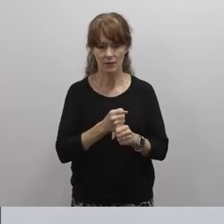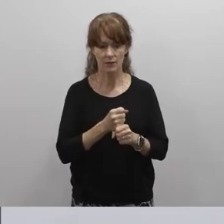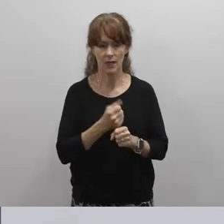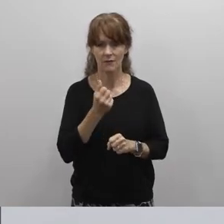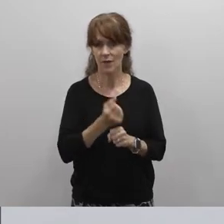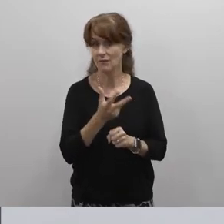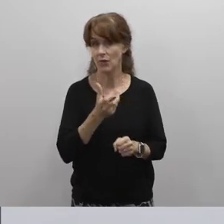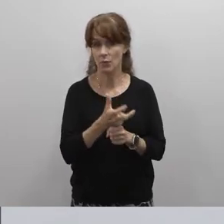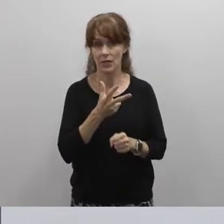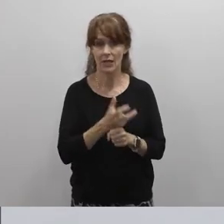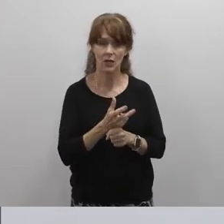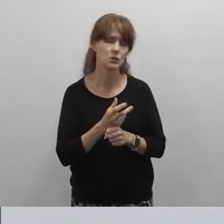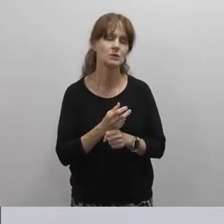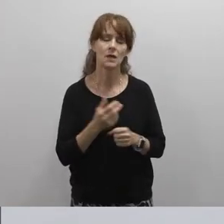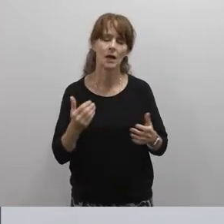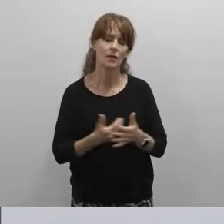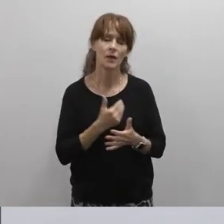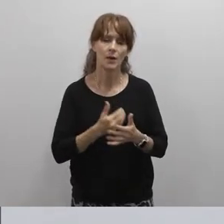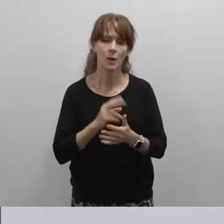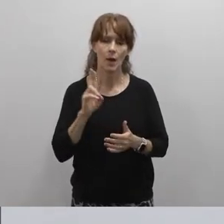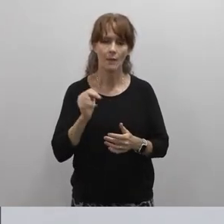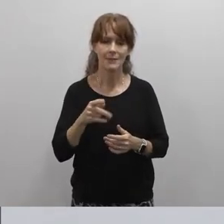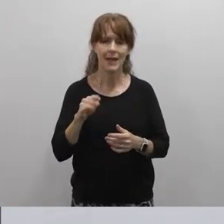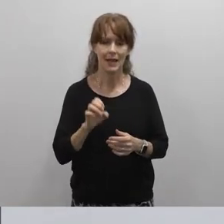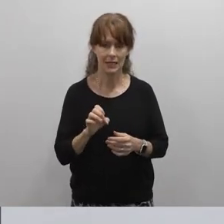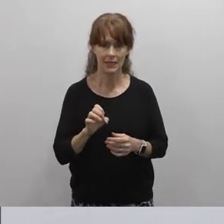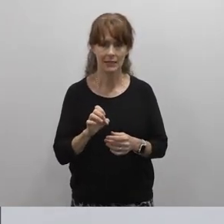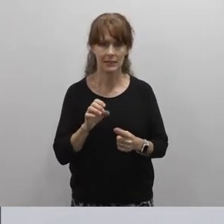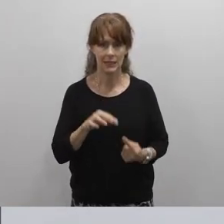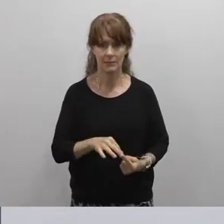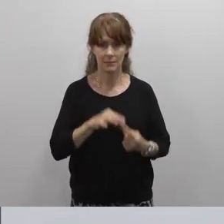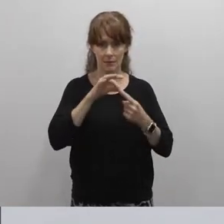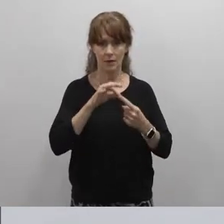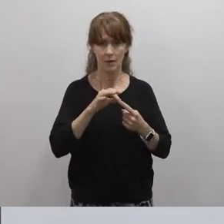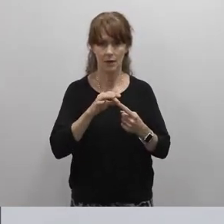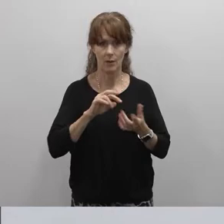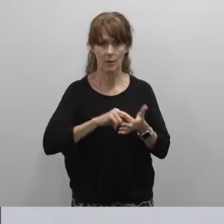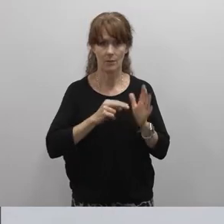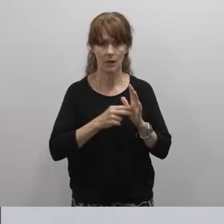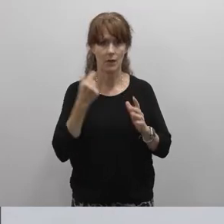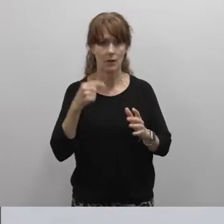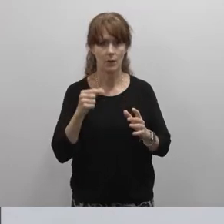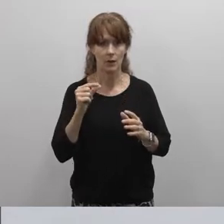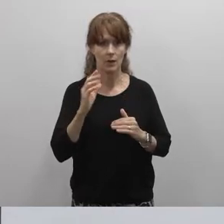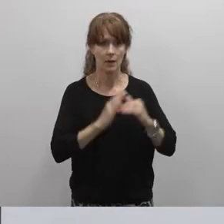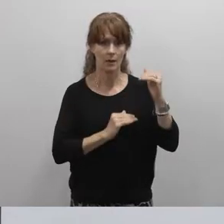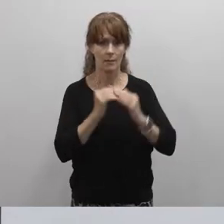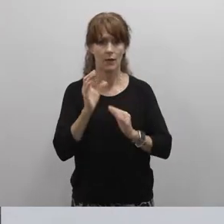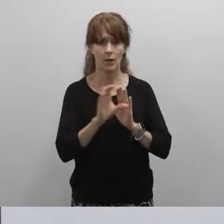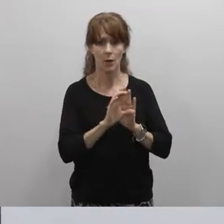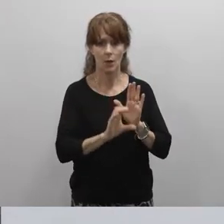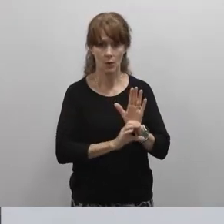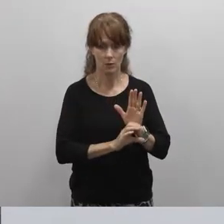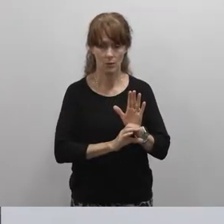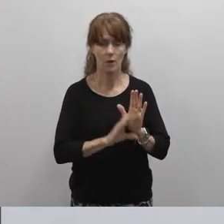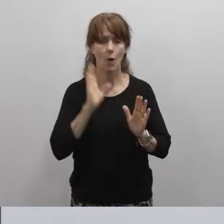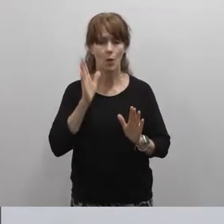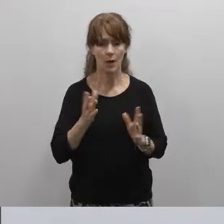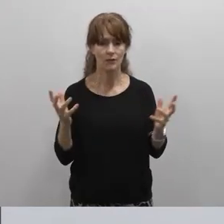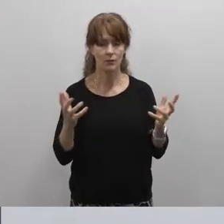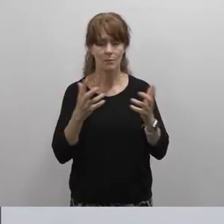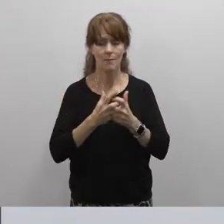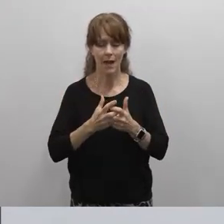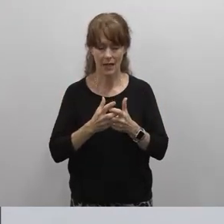3 years. So the new update in particular is what we're all referring to as the green building code, right? So we know we're going to have to match